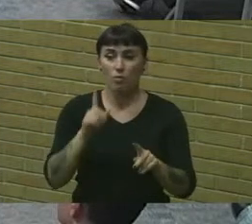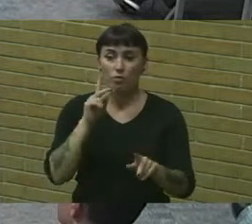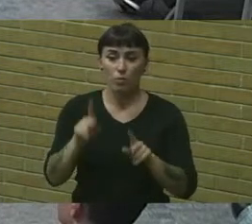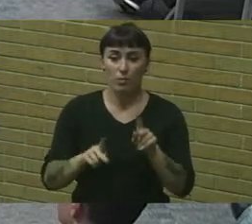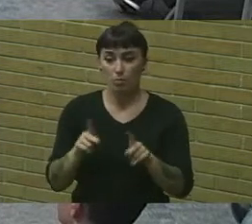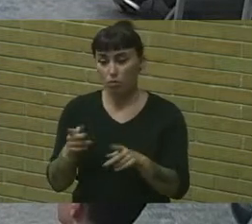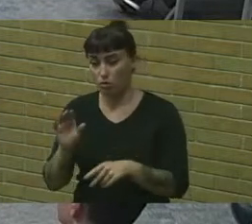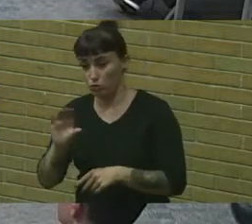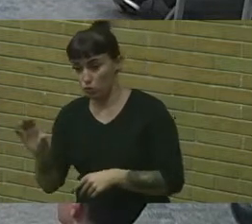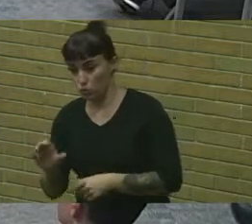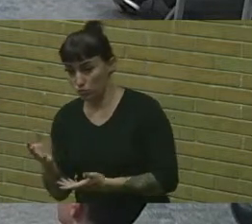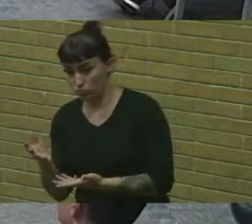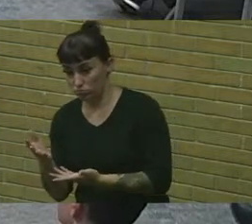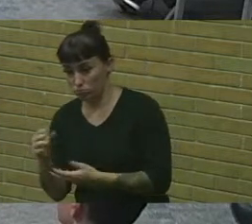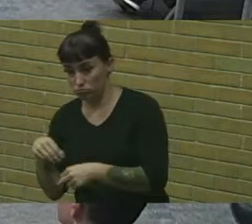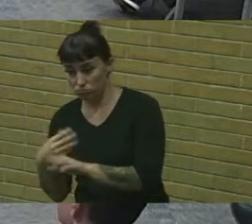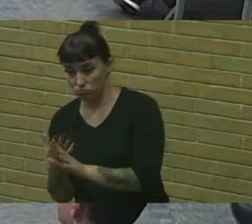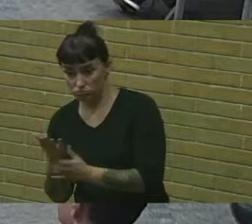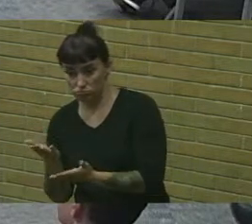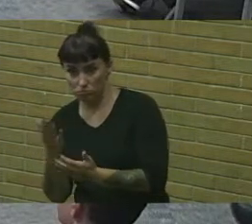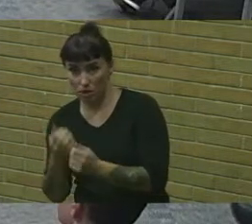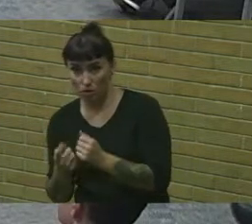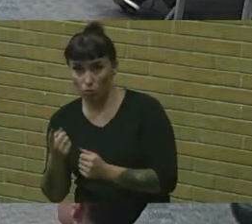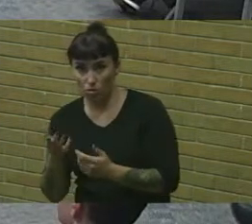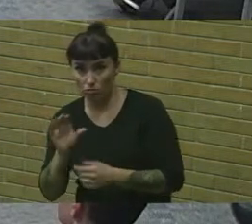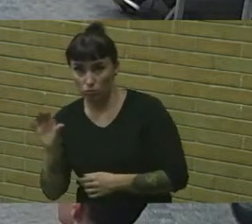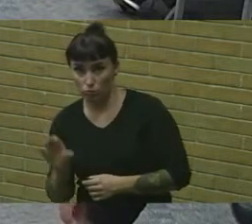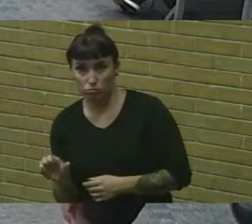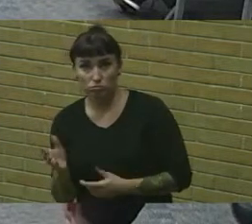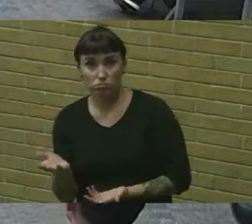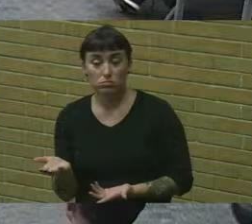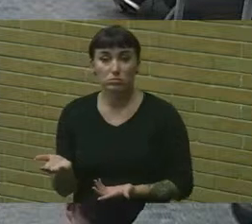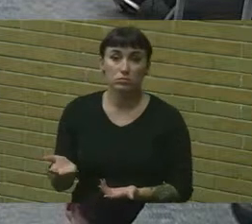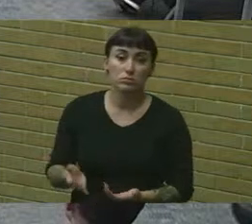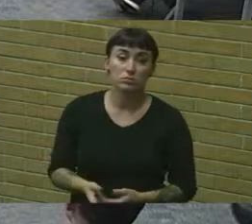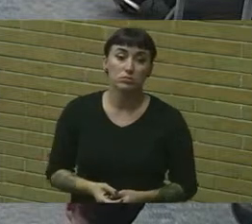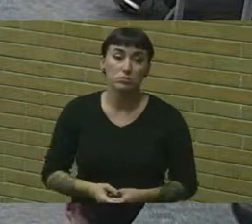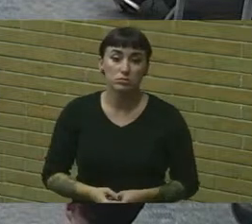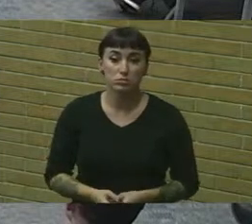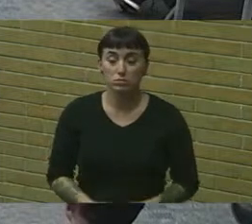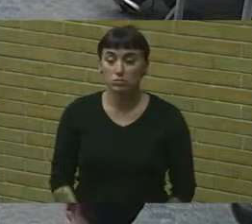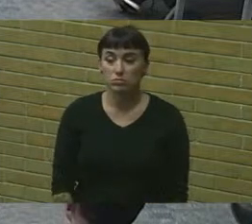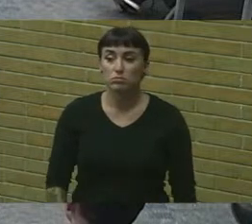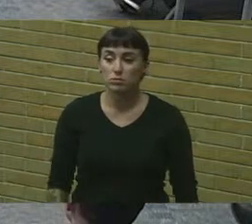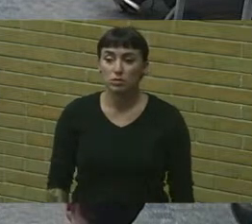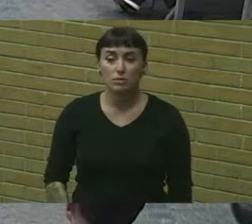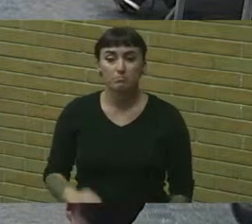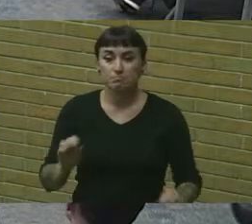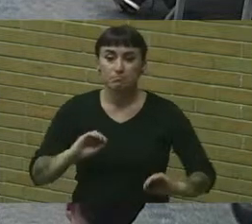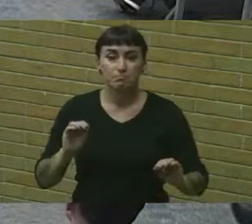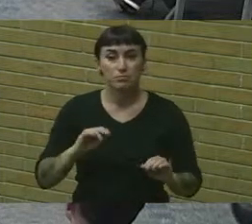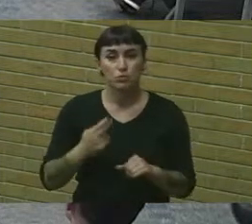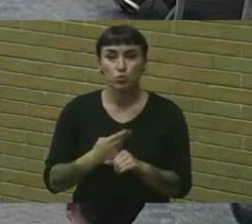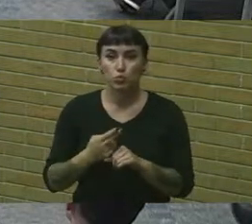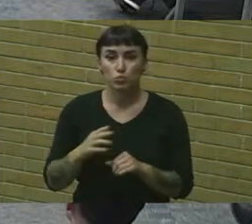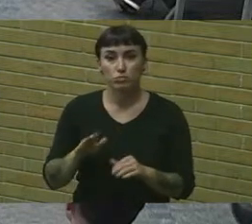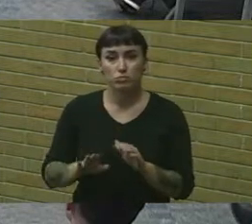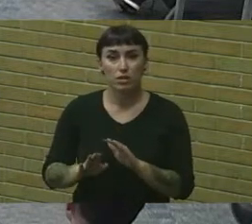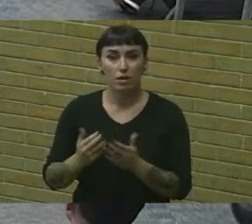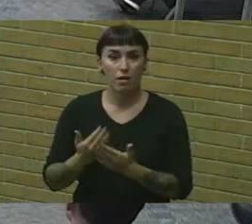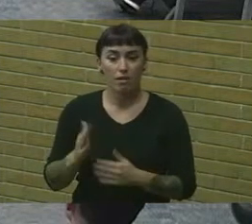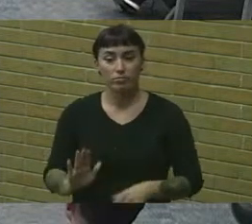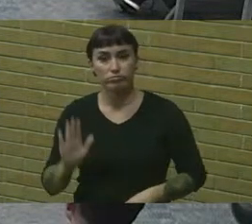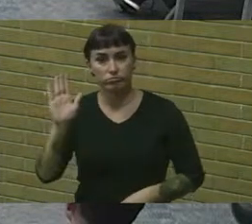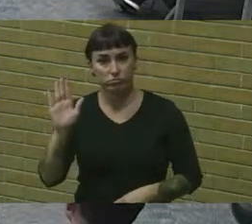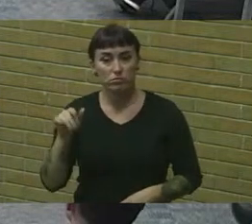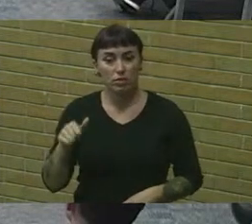on Zoom. Is there anyone on Zoom? Nobody is using the raised hand function at